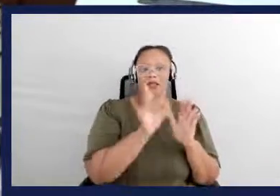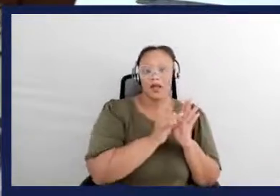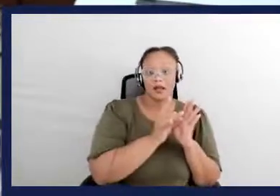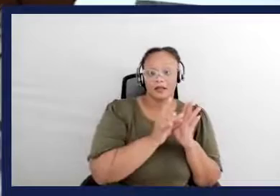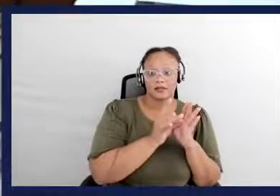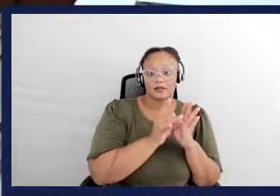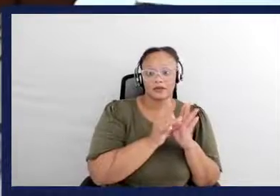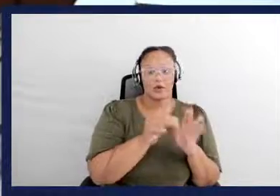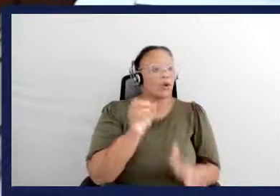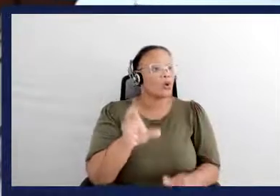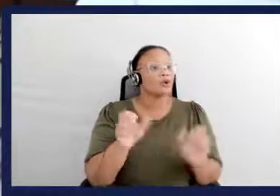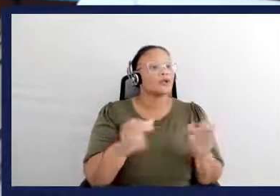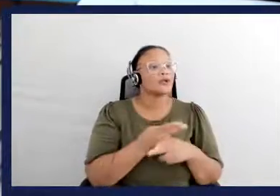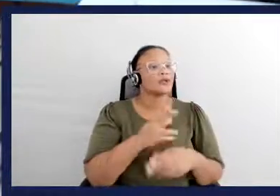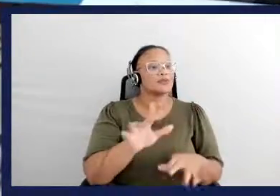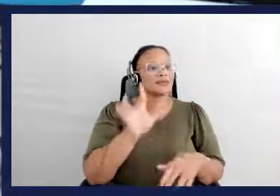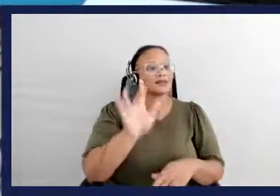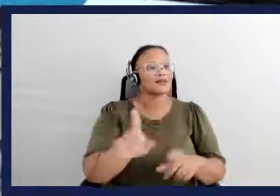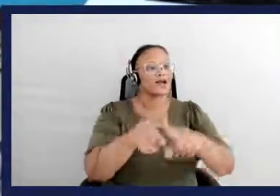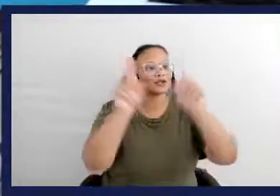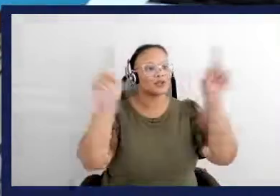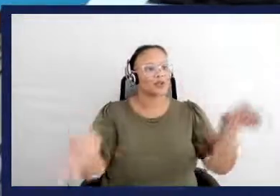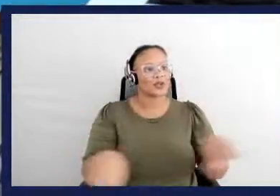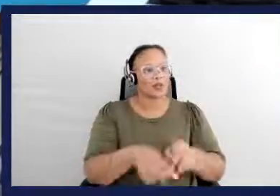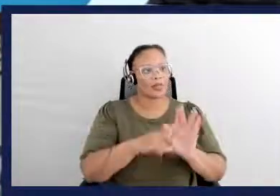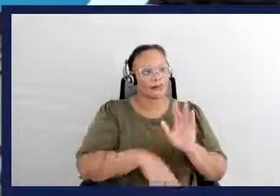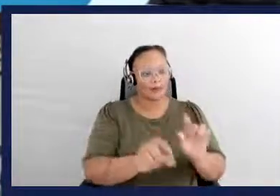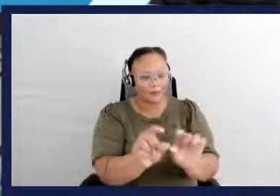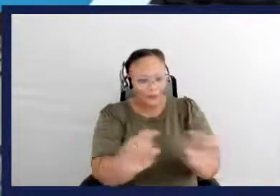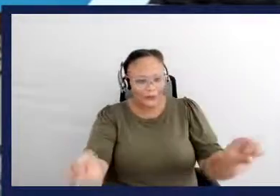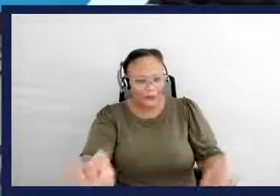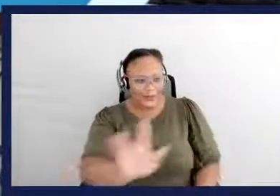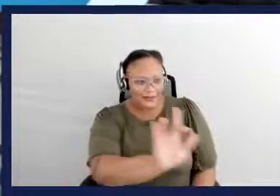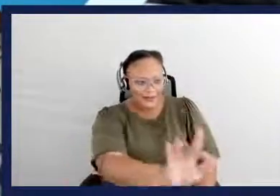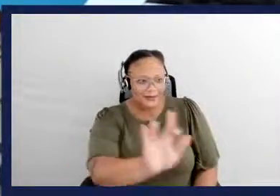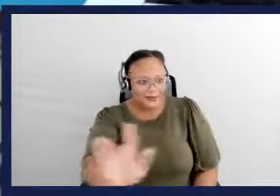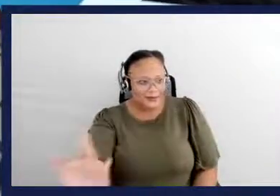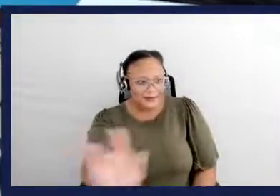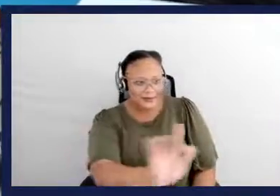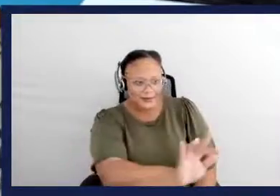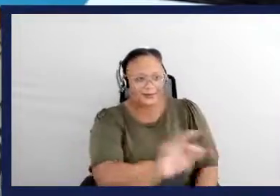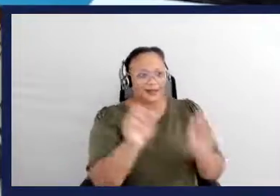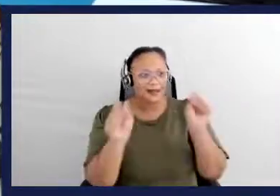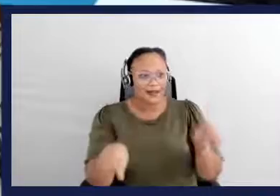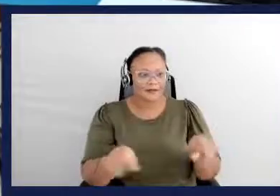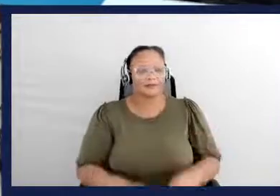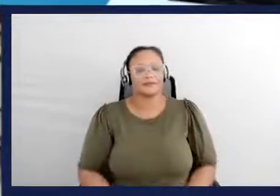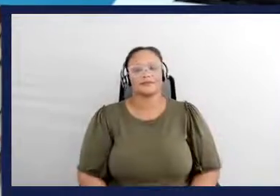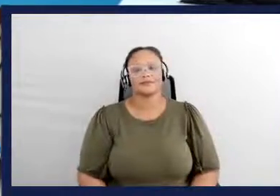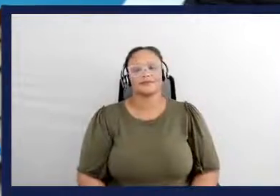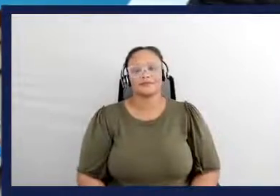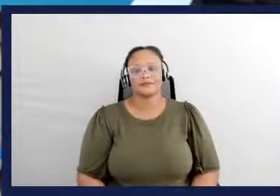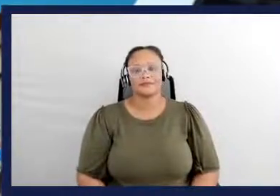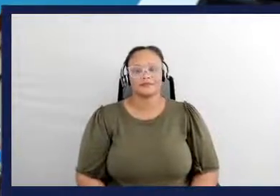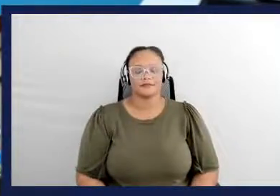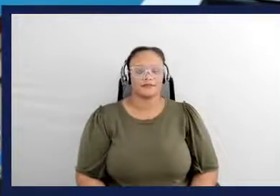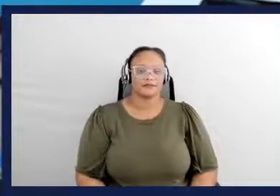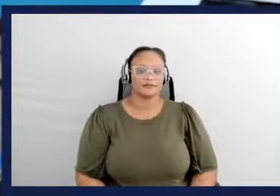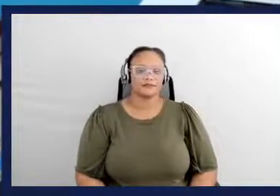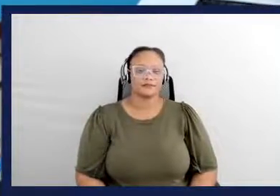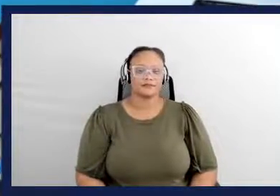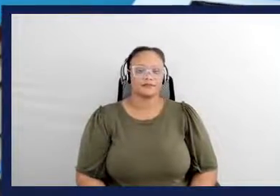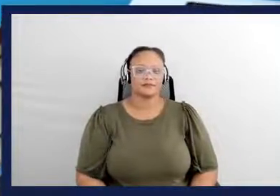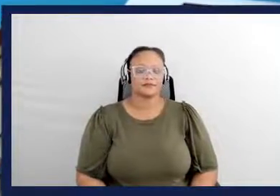touchscreen devices on the bottom of the screen, or they can make selections up here. Now, there's a few things I'd like to show you. As I